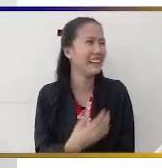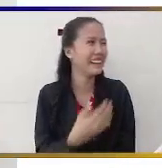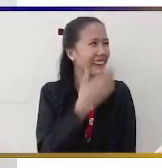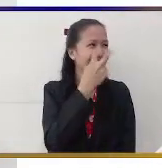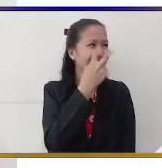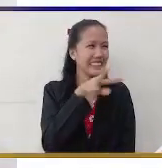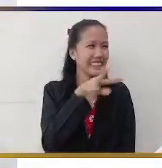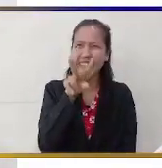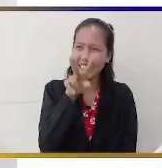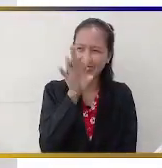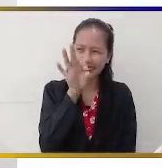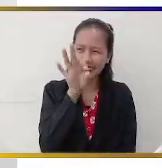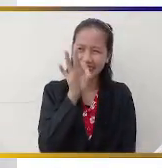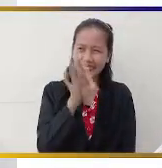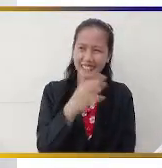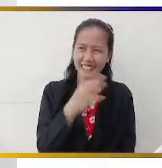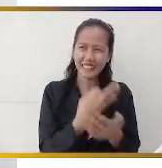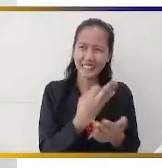Are you ready to give